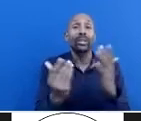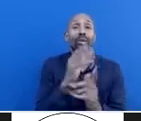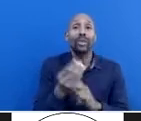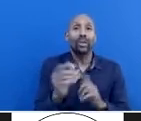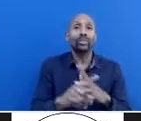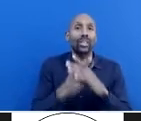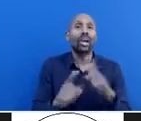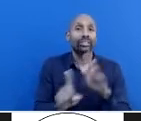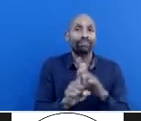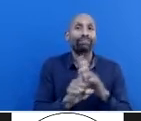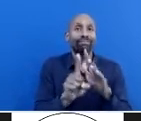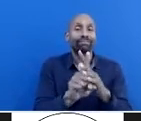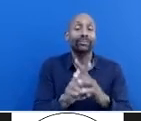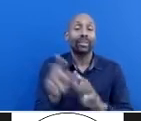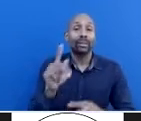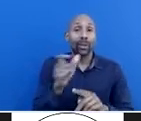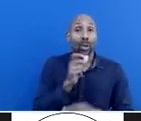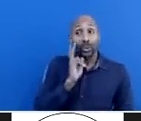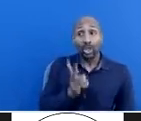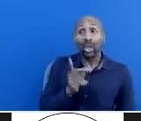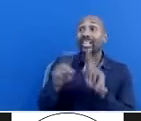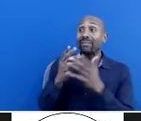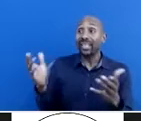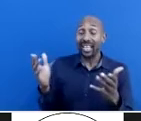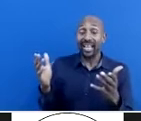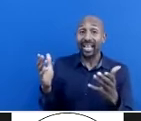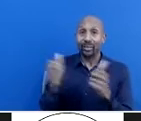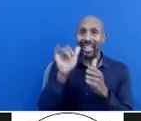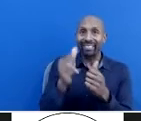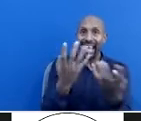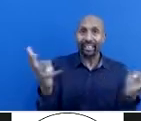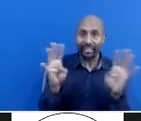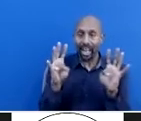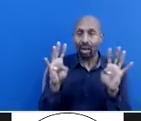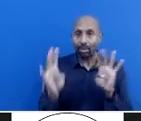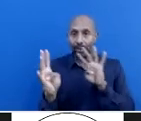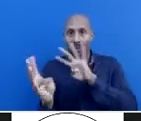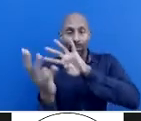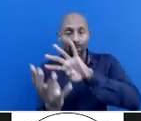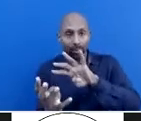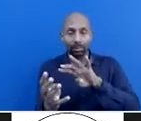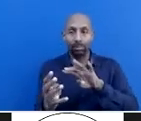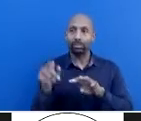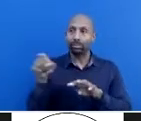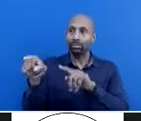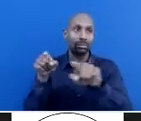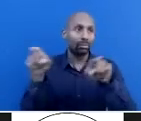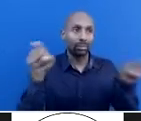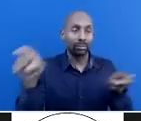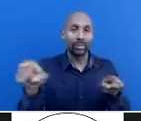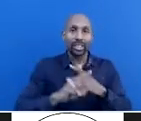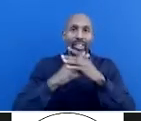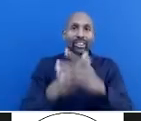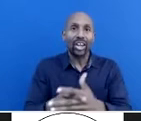emerge. People that had seen different things in the practice were actually forging a new practice by sharing